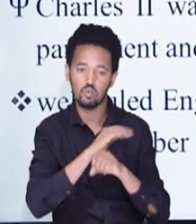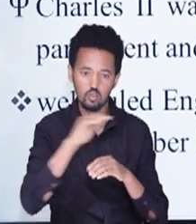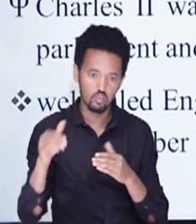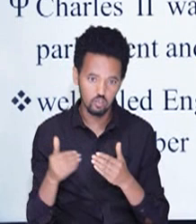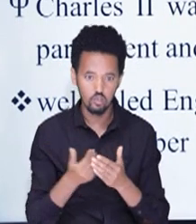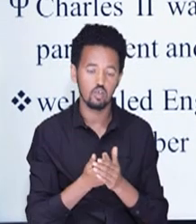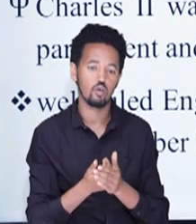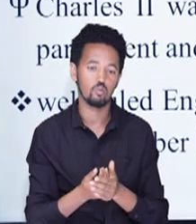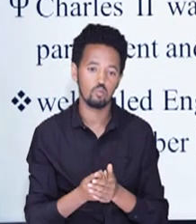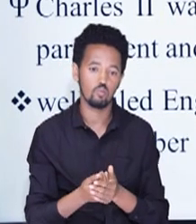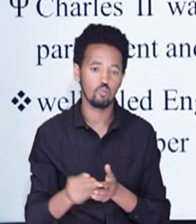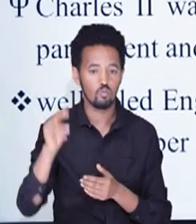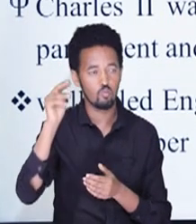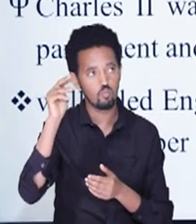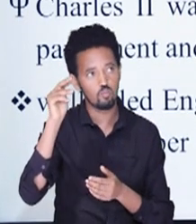General Monk.